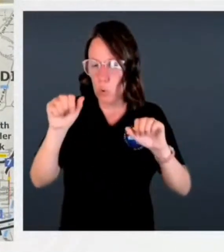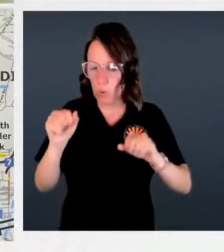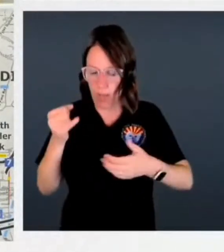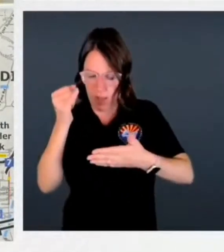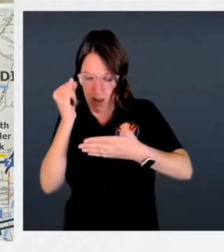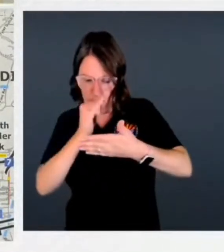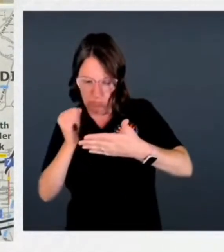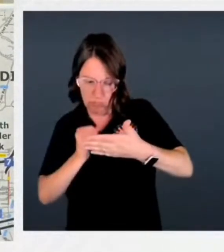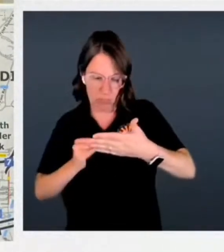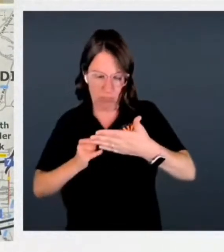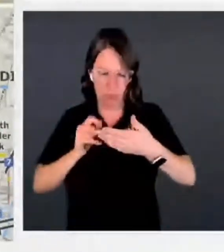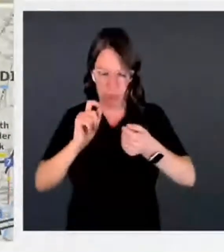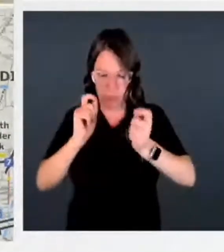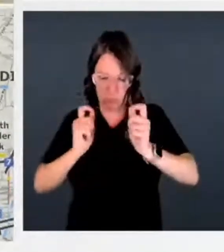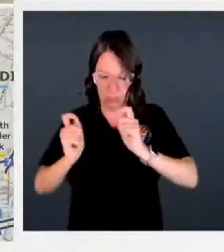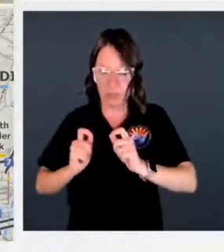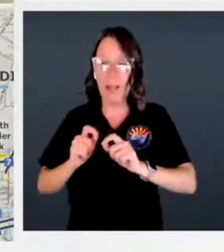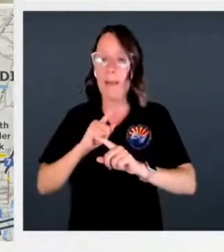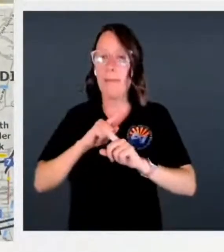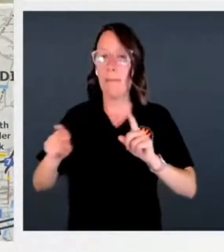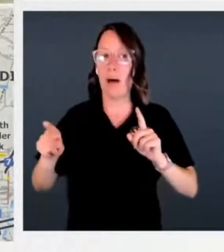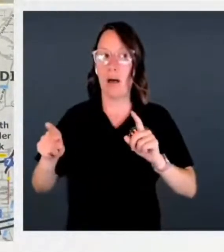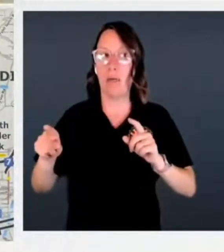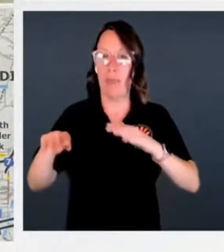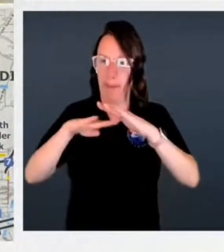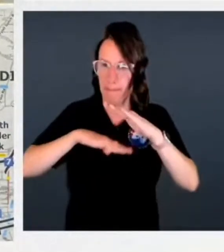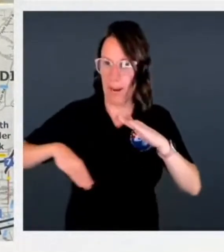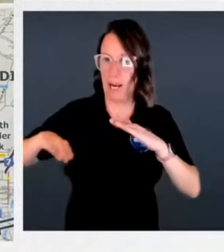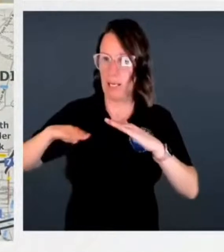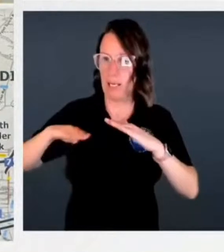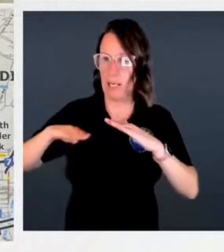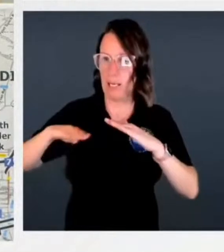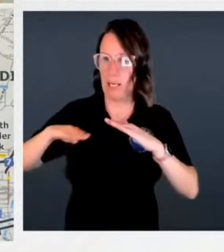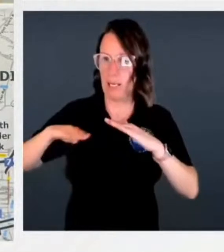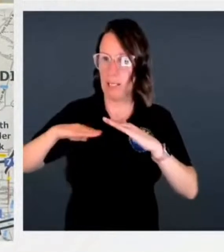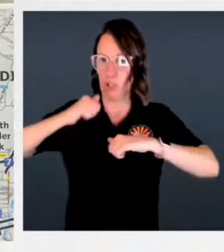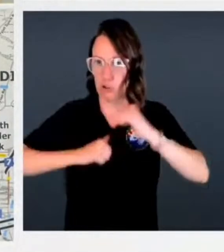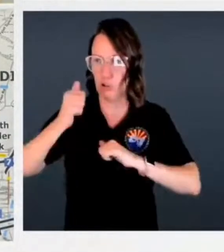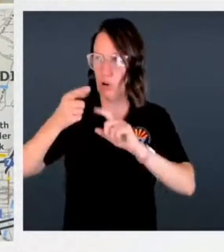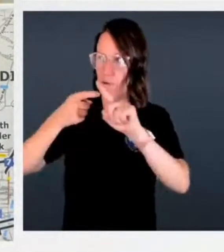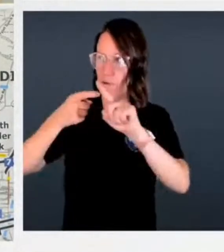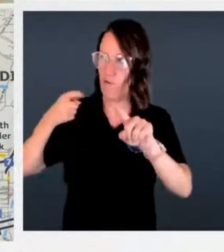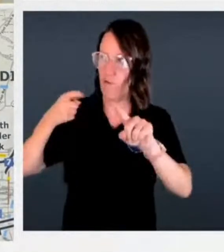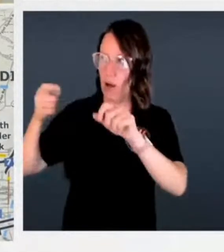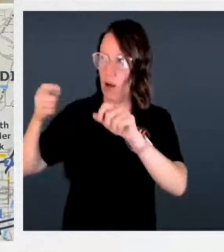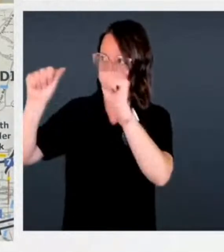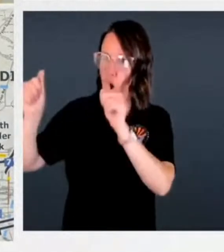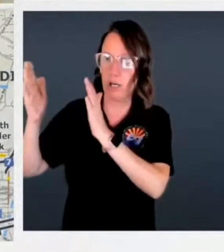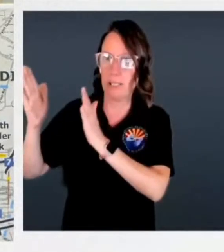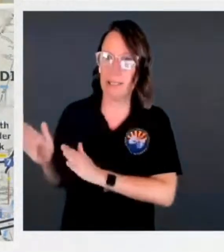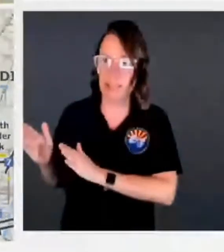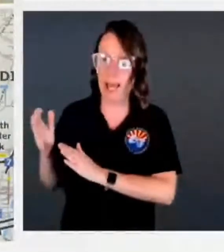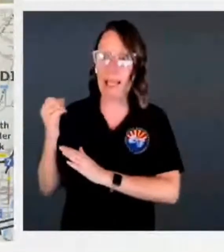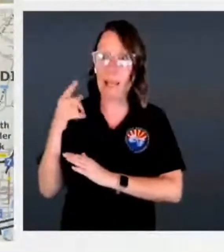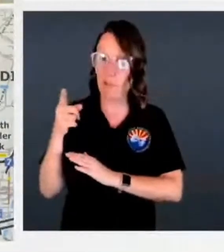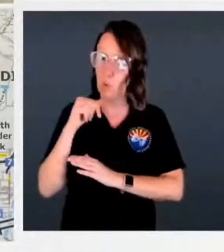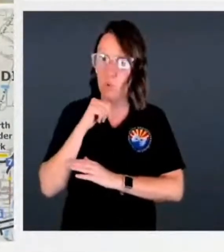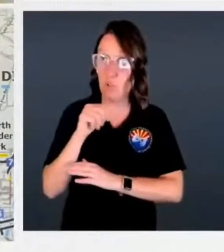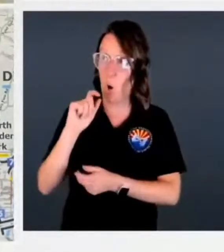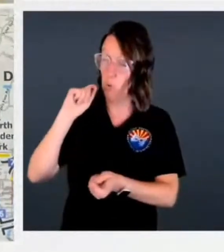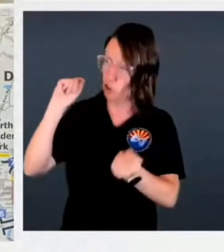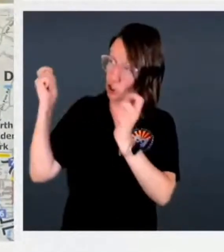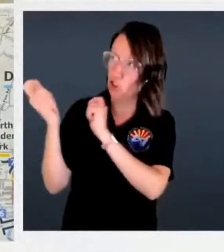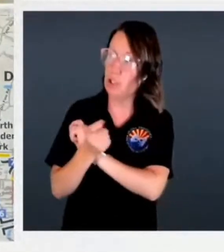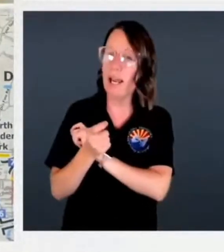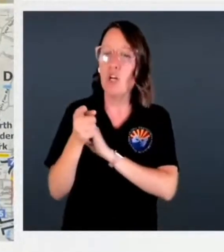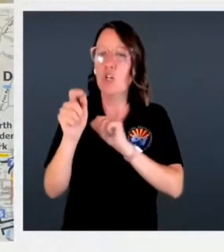don't change the structural aspects of the architect's plans. And that's less